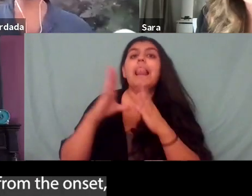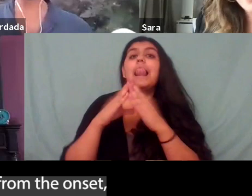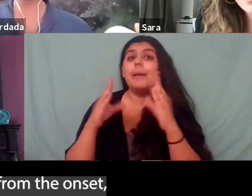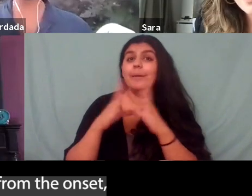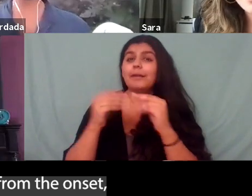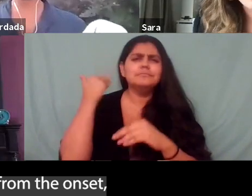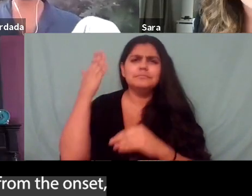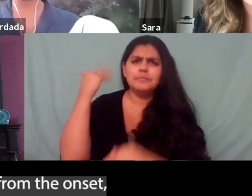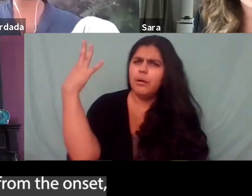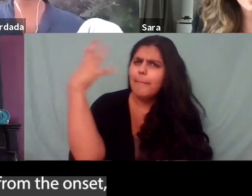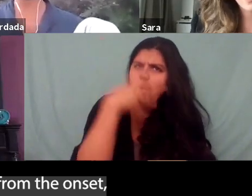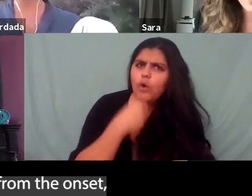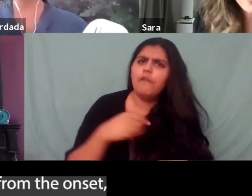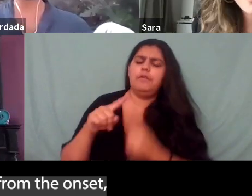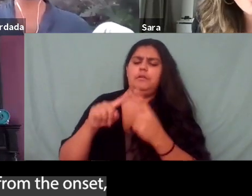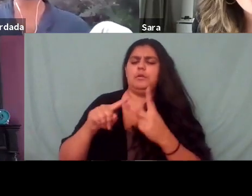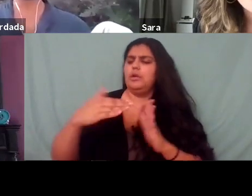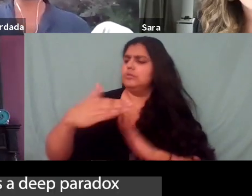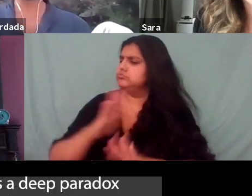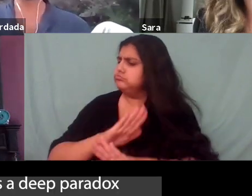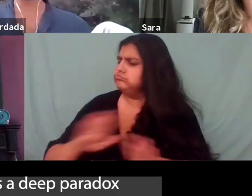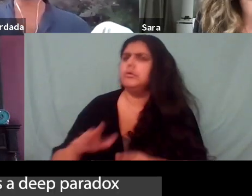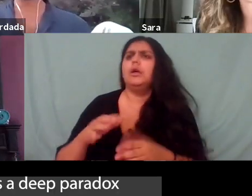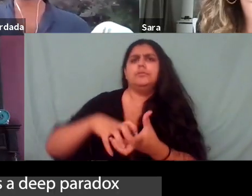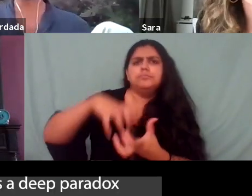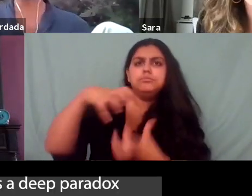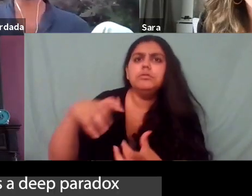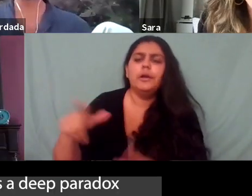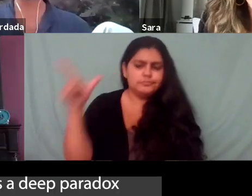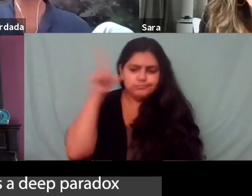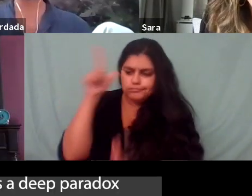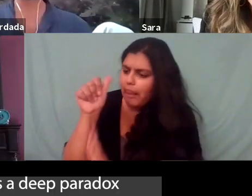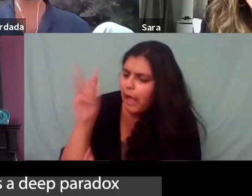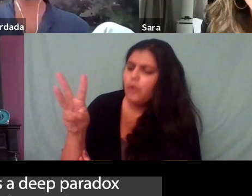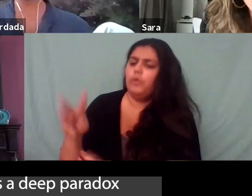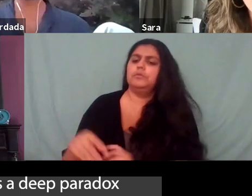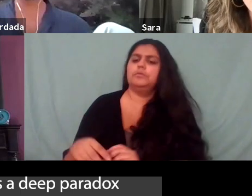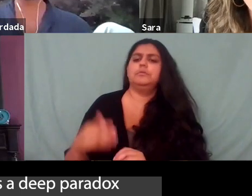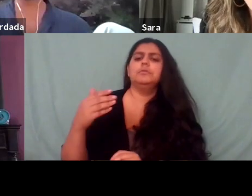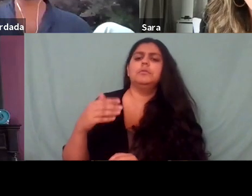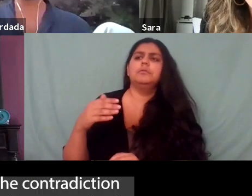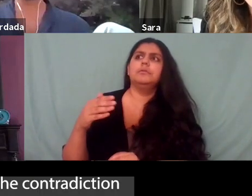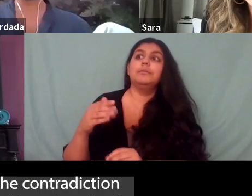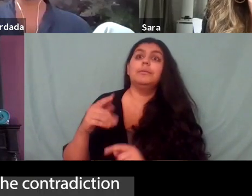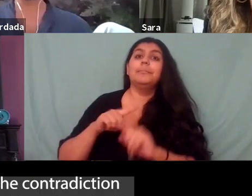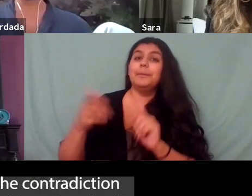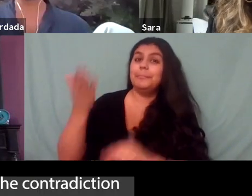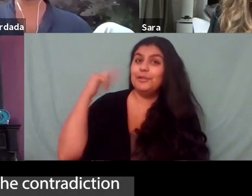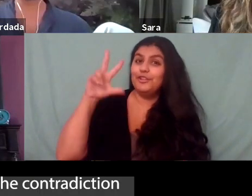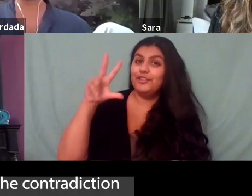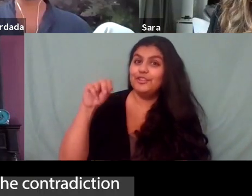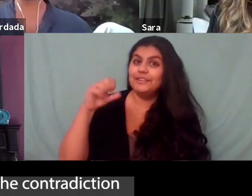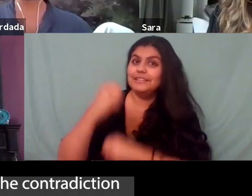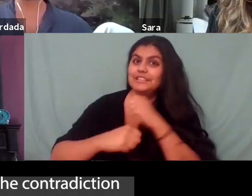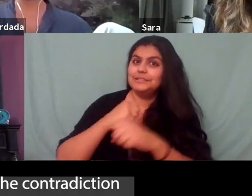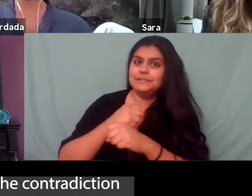the onset, meaning in the 20s, there was a deep paradox that has always haunted Lebanon, which is the contradiction